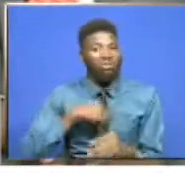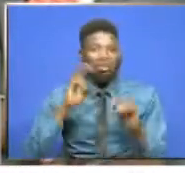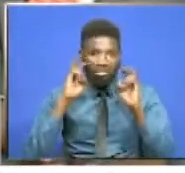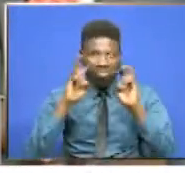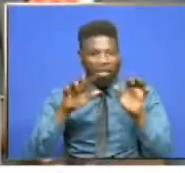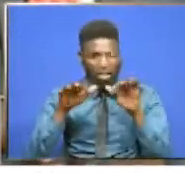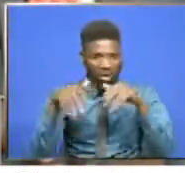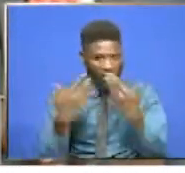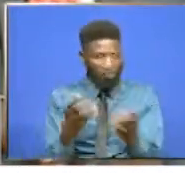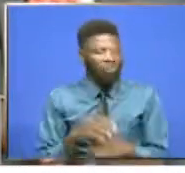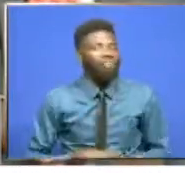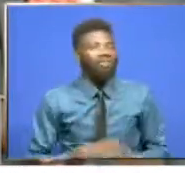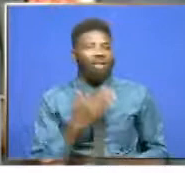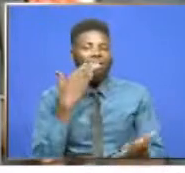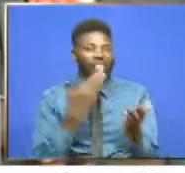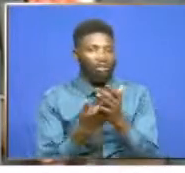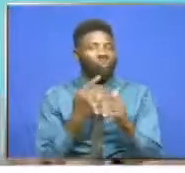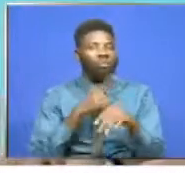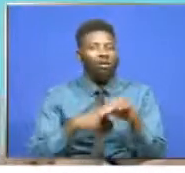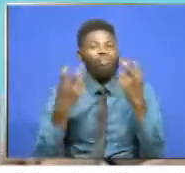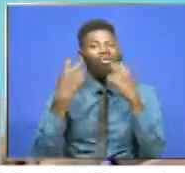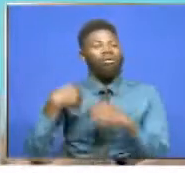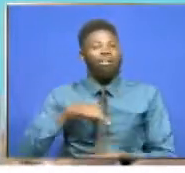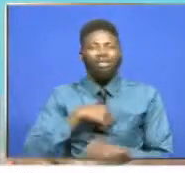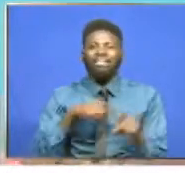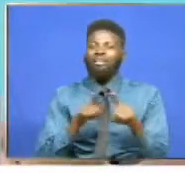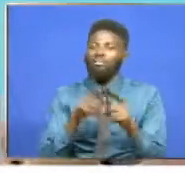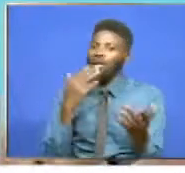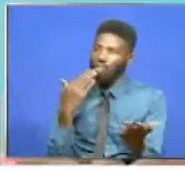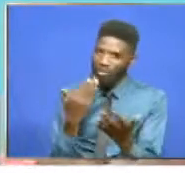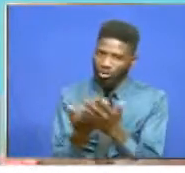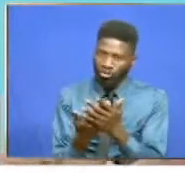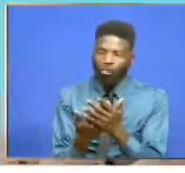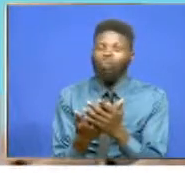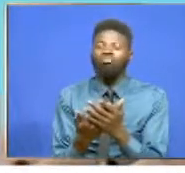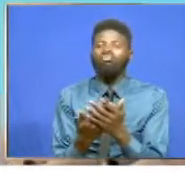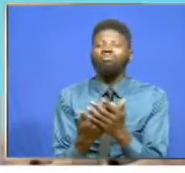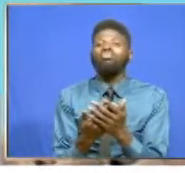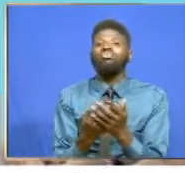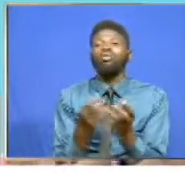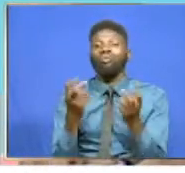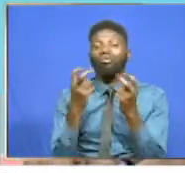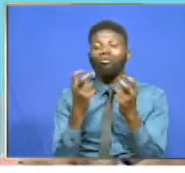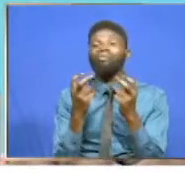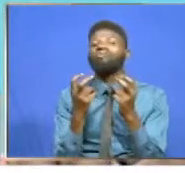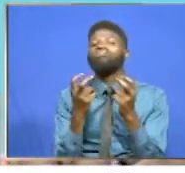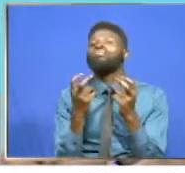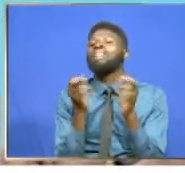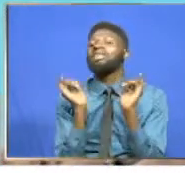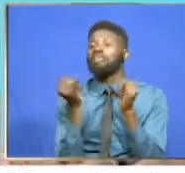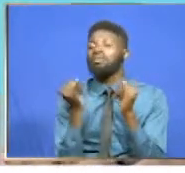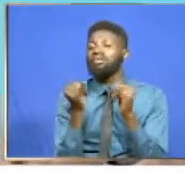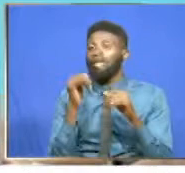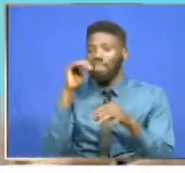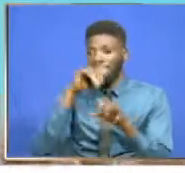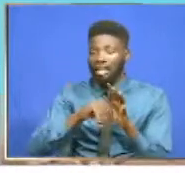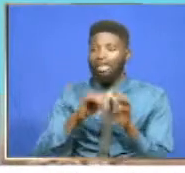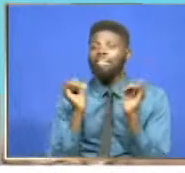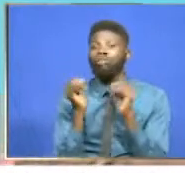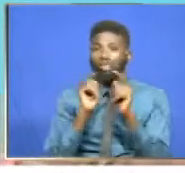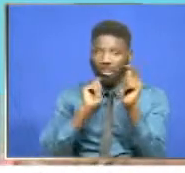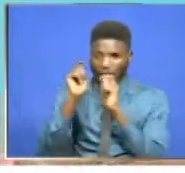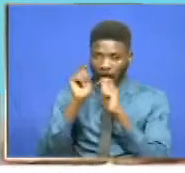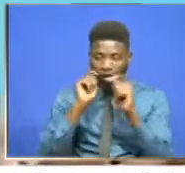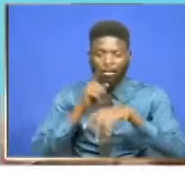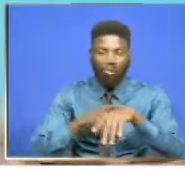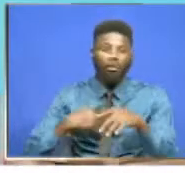much, gentlemen, for creating time for us. And thank you also for creating time to catch the latest right here on NewsCheck as you are unpacking some